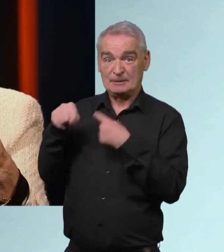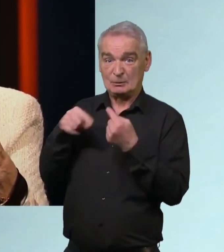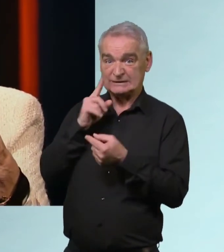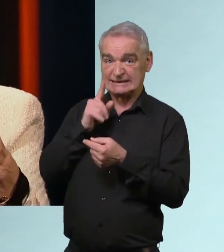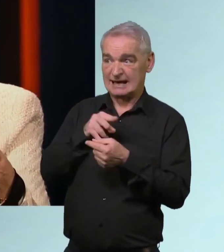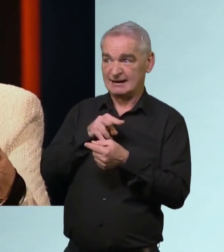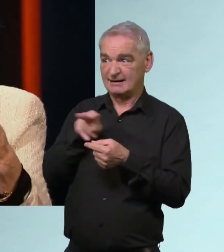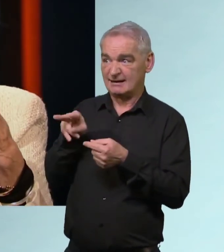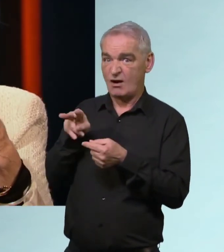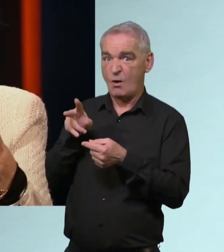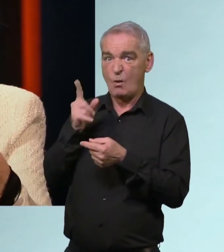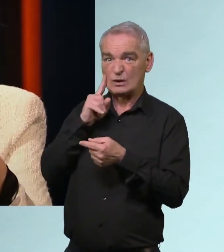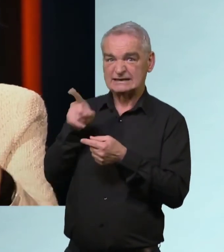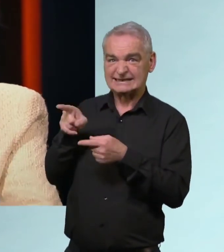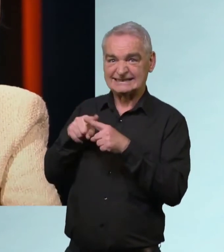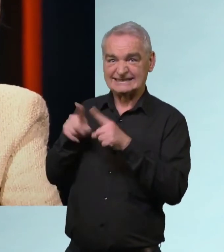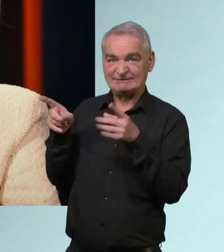and...